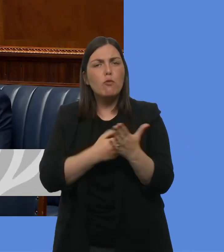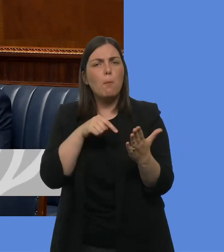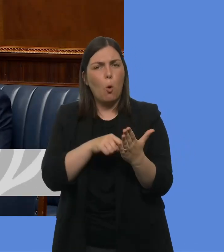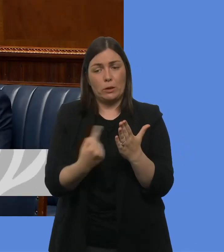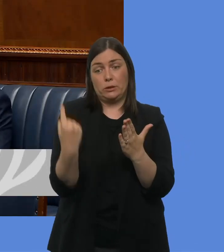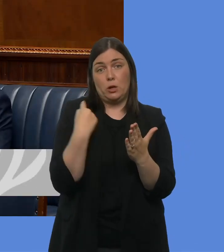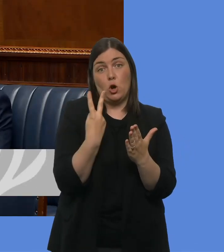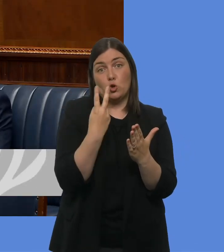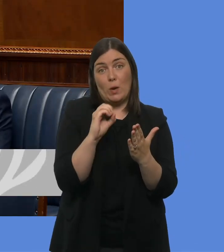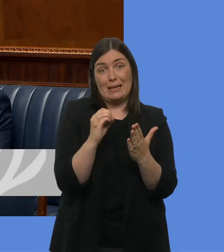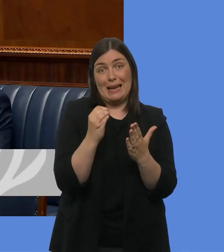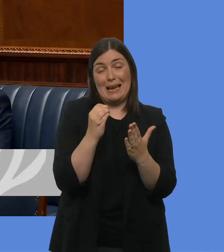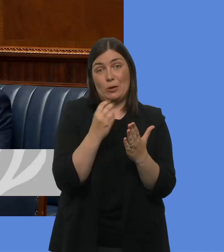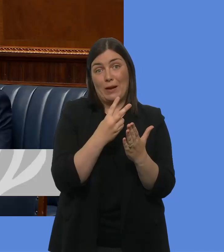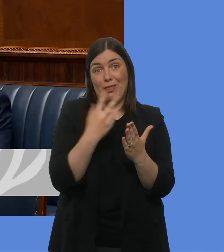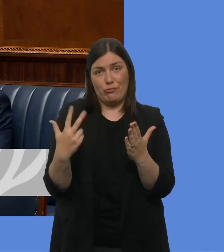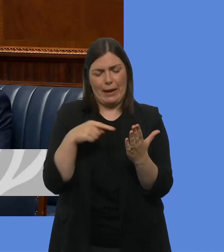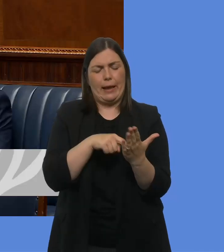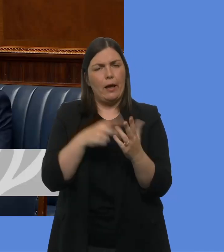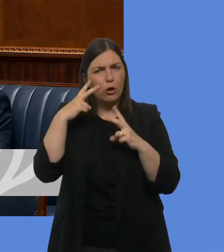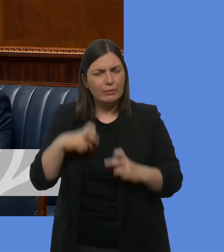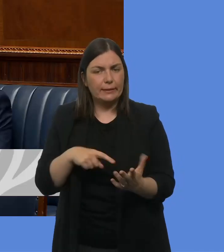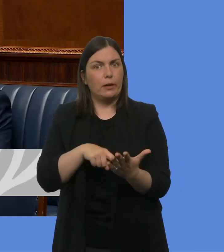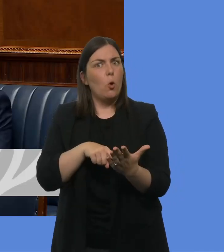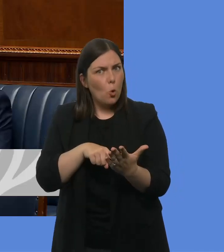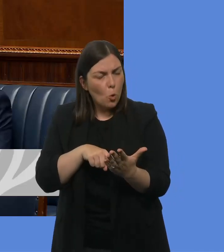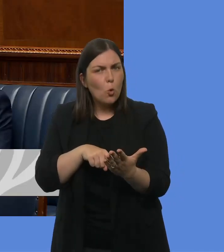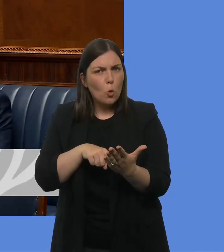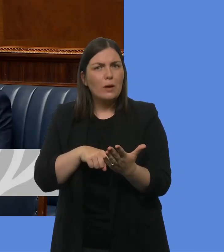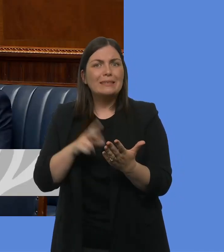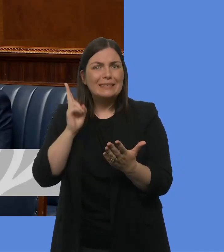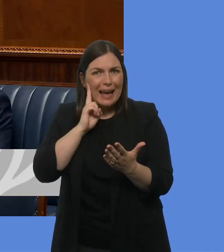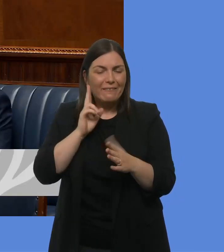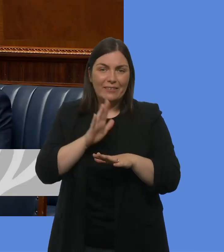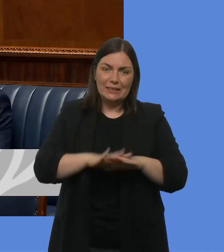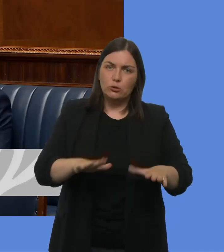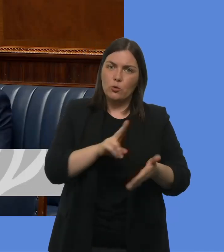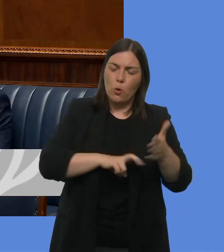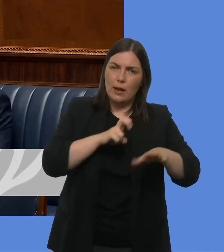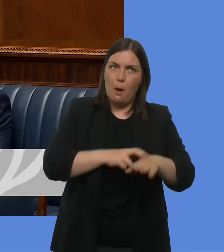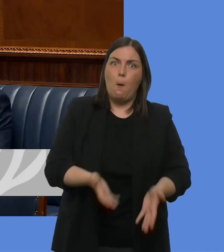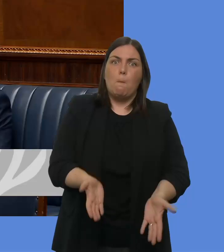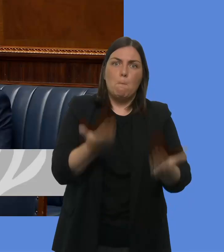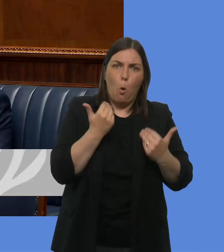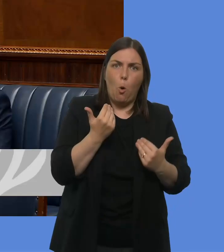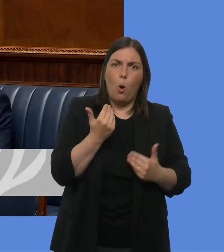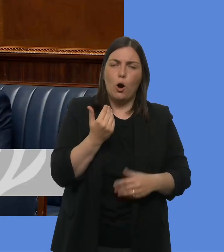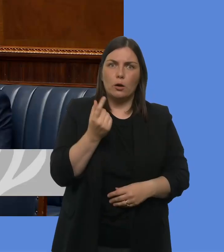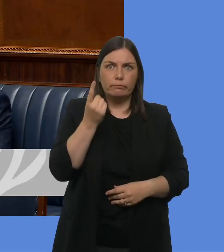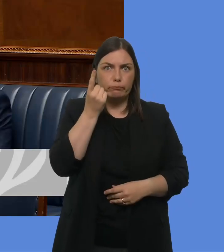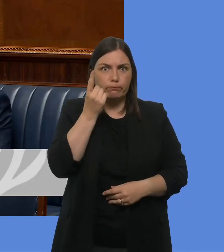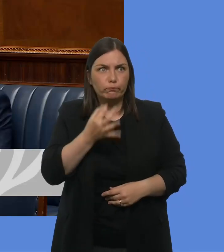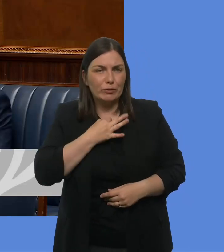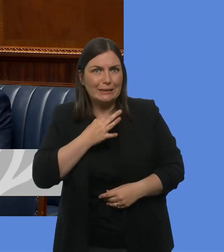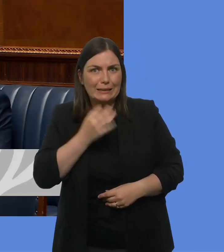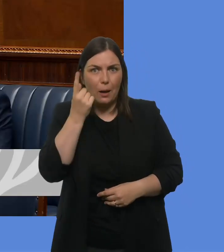children experience at least one psychological disorder, and that's compared to 12% of their hearing